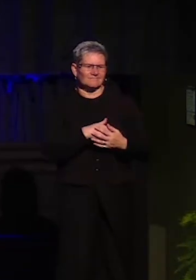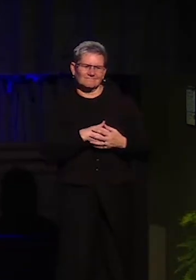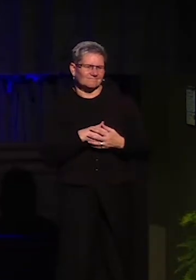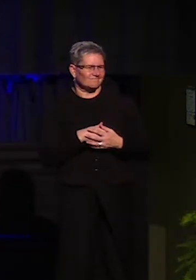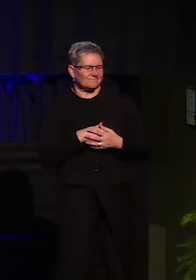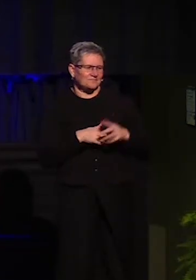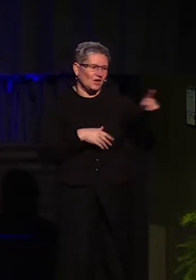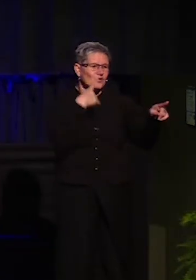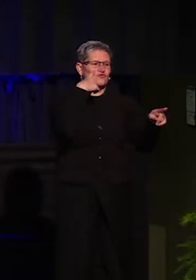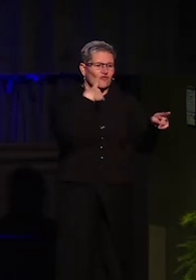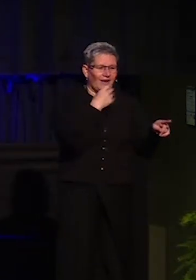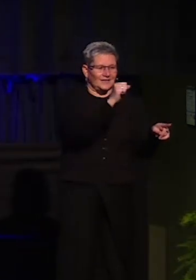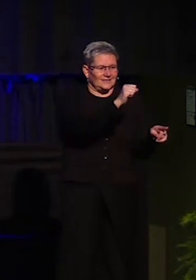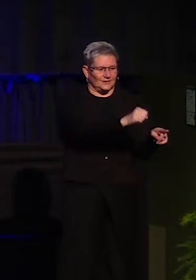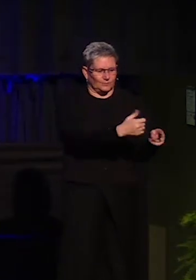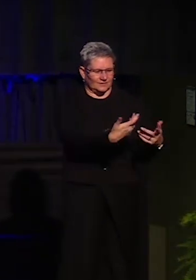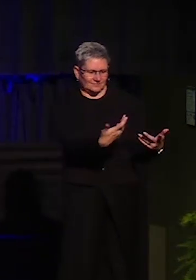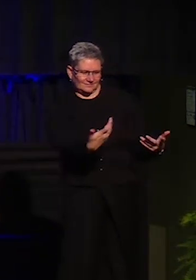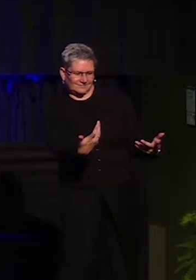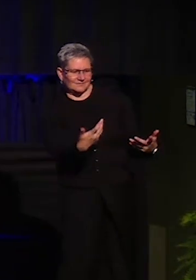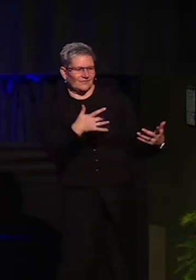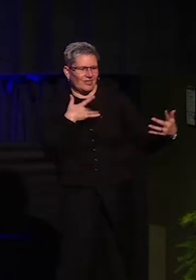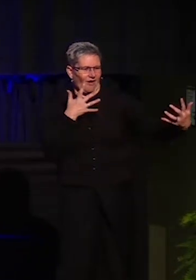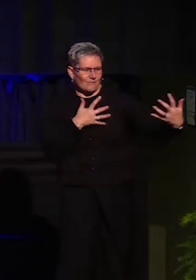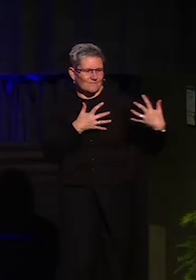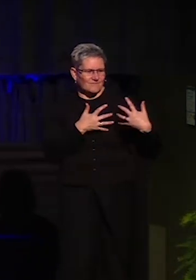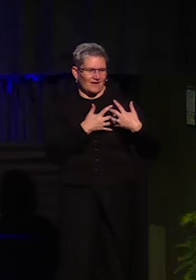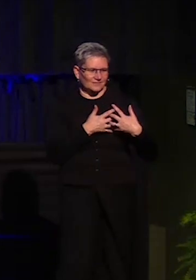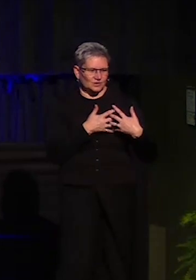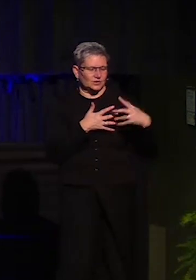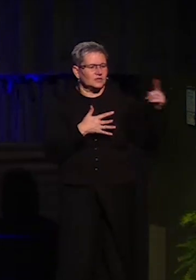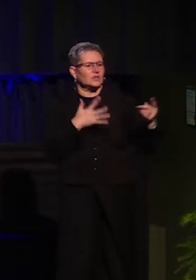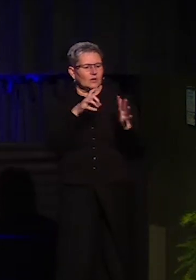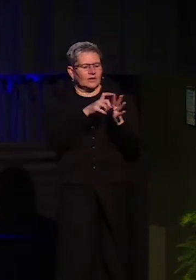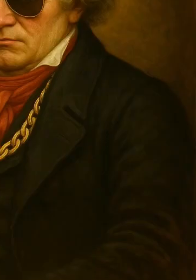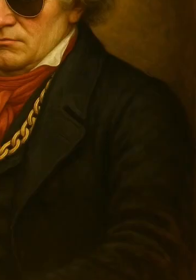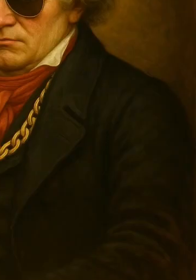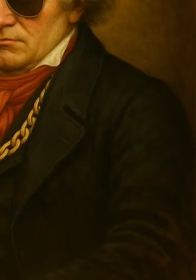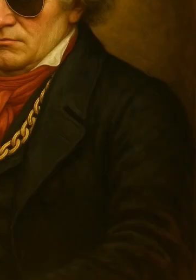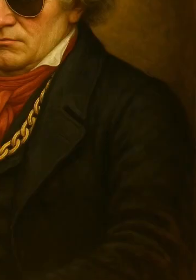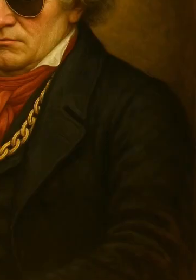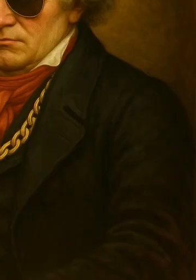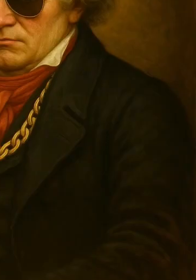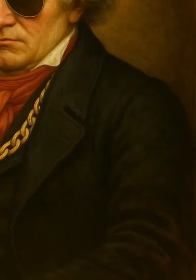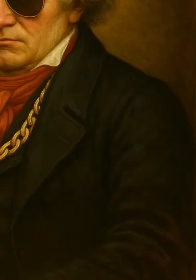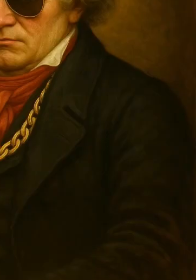tried, but you missed. A big data approach to personalisation is like